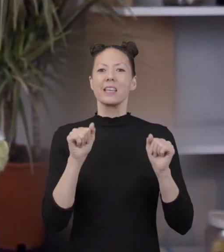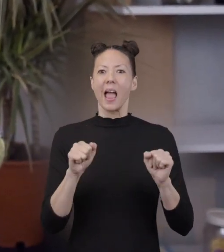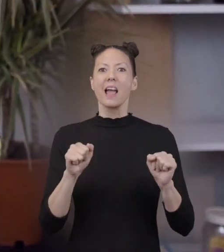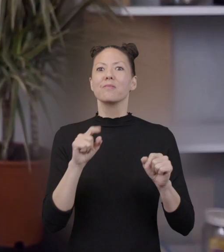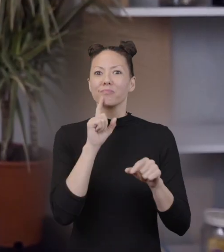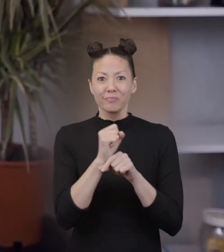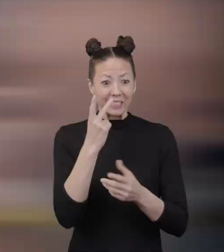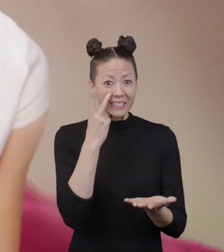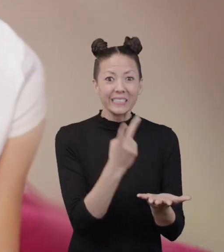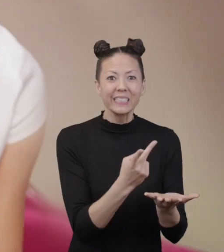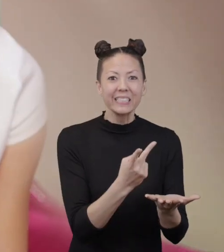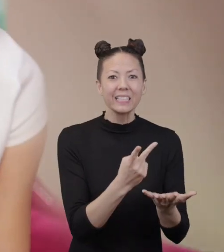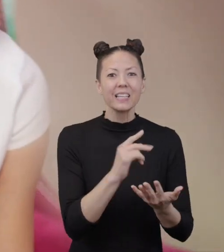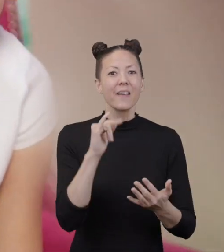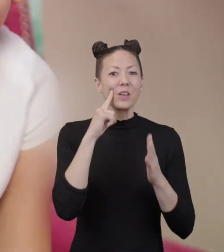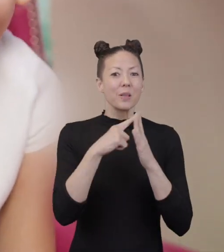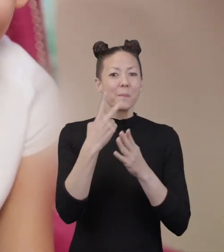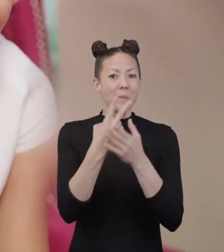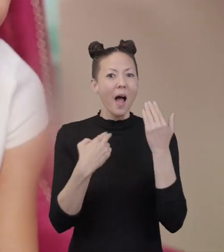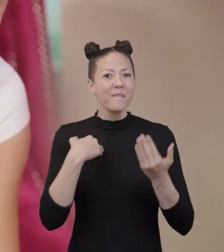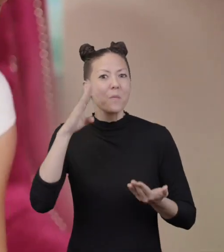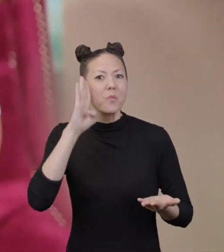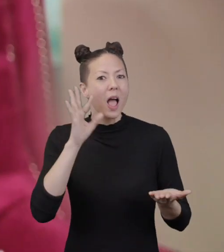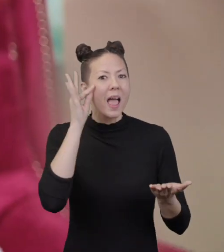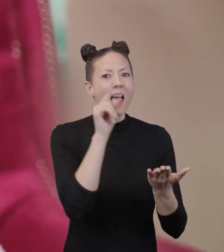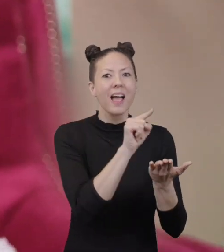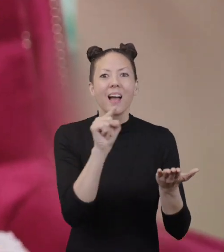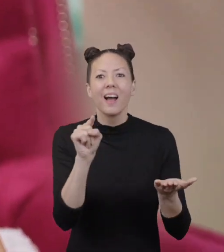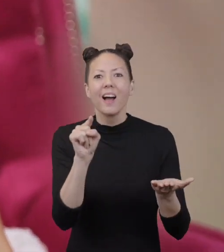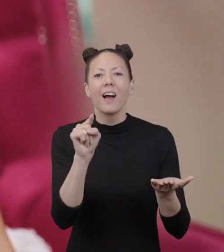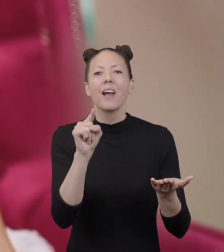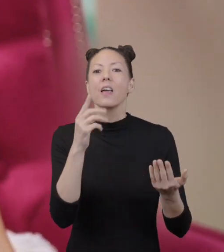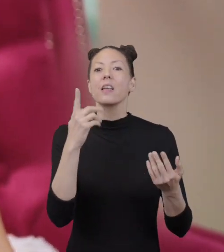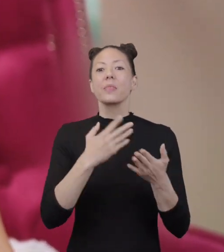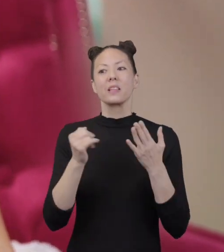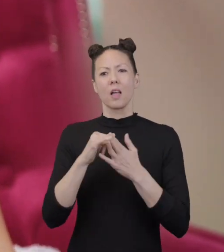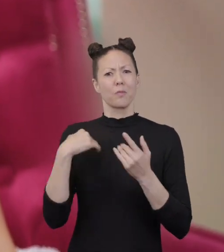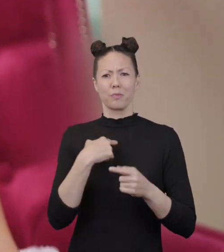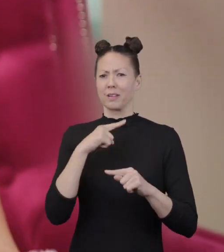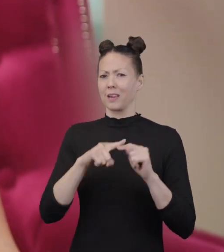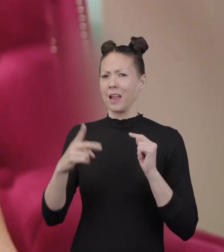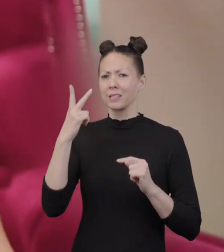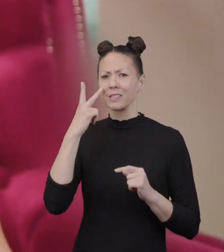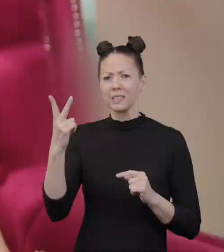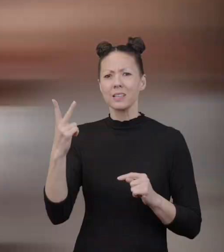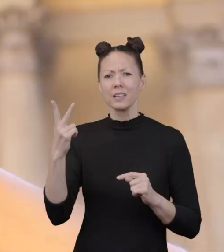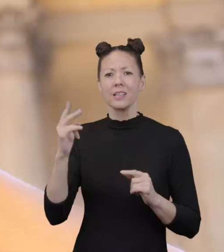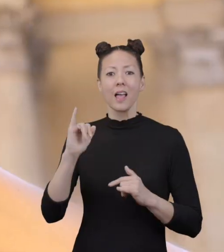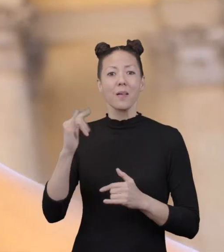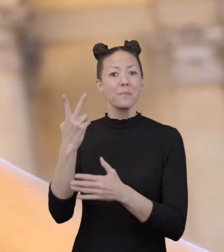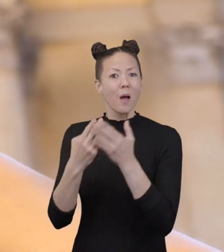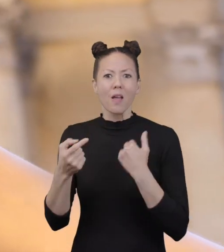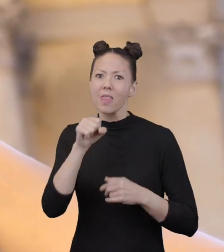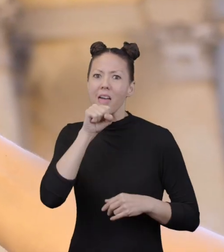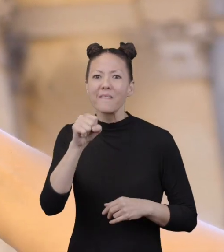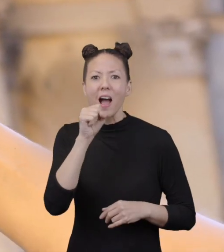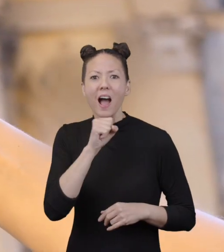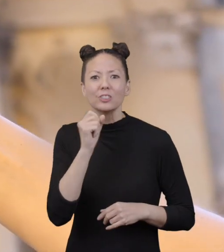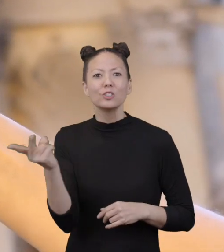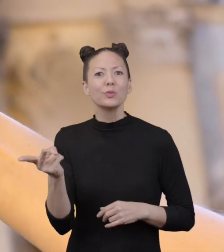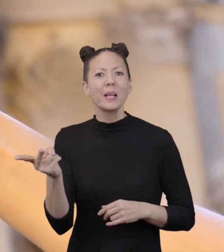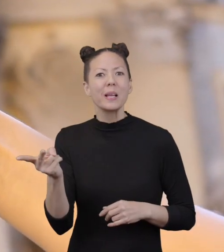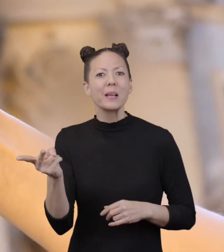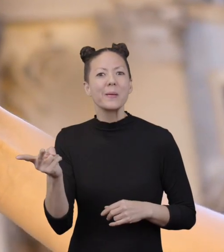physically see, like both of you having brown hair, as well as things we can't see, like both of you loving